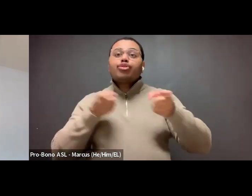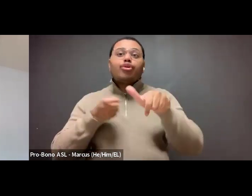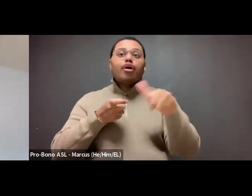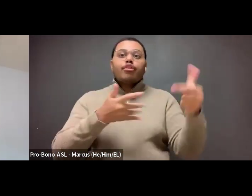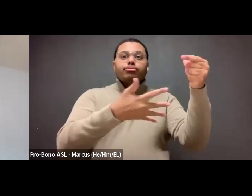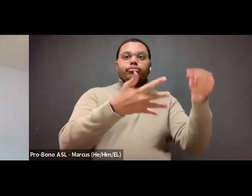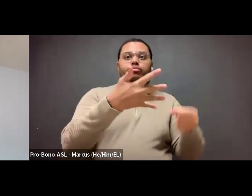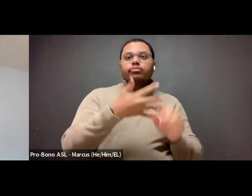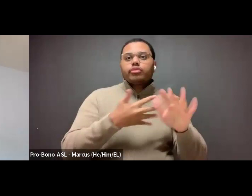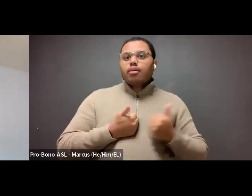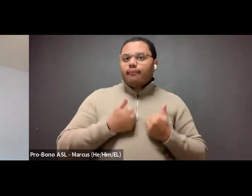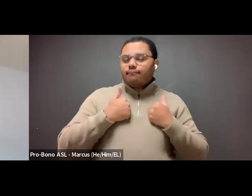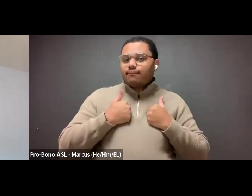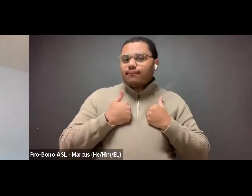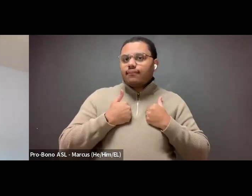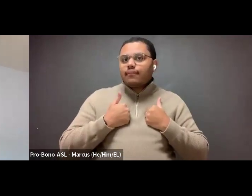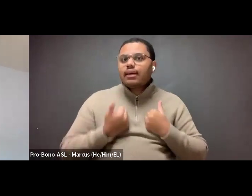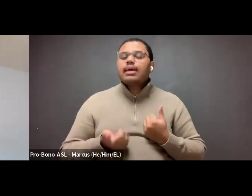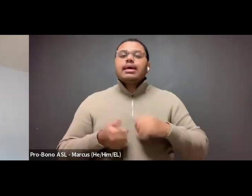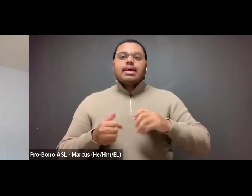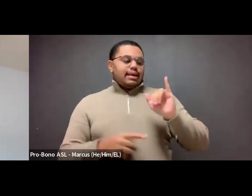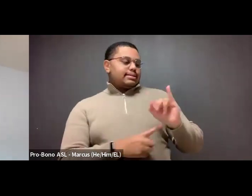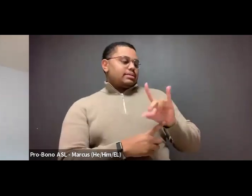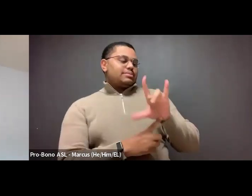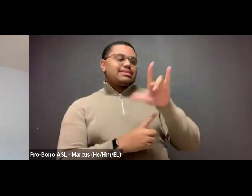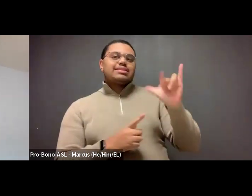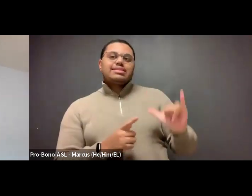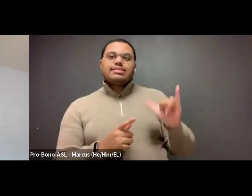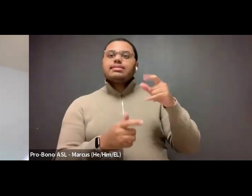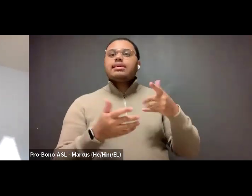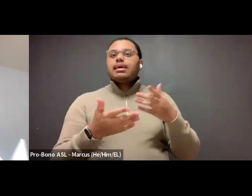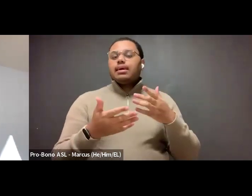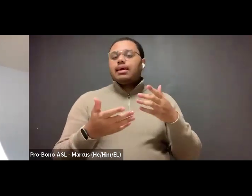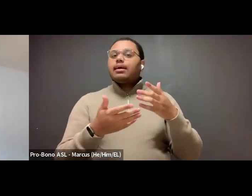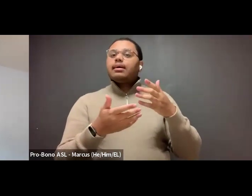lives. Intimacy directing is a human rights movement.